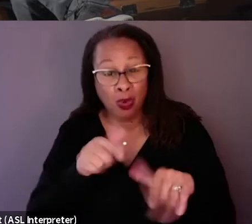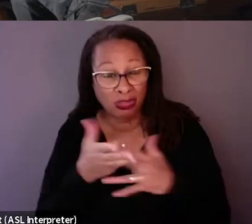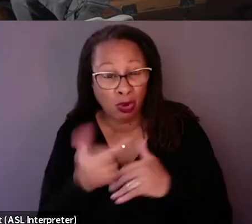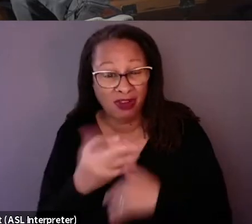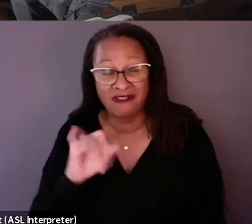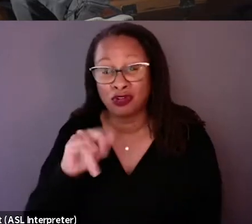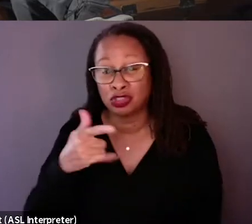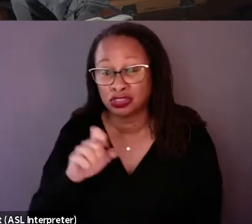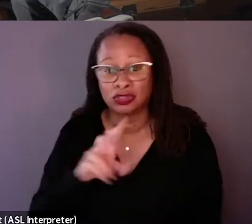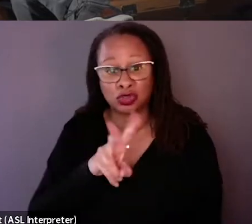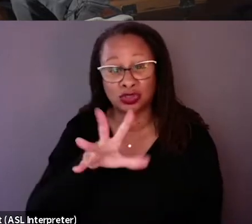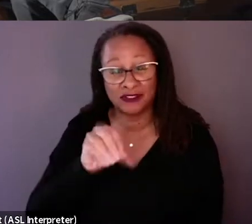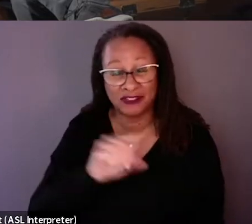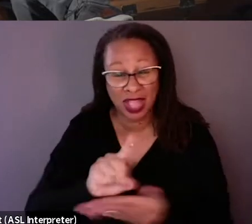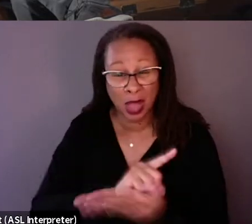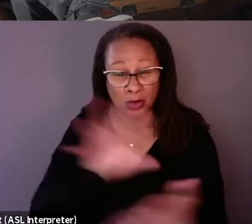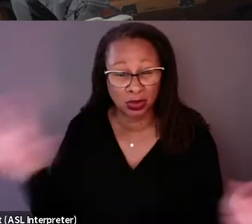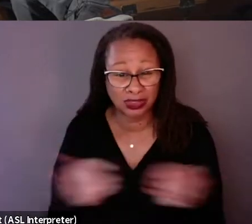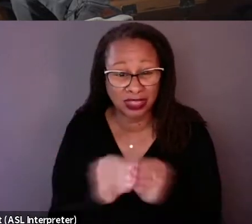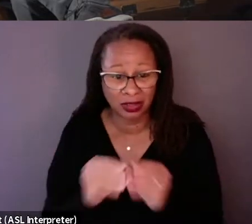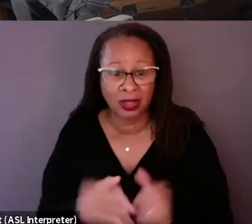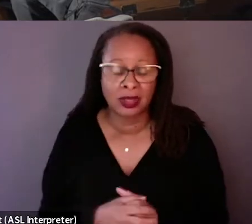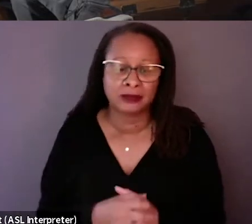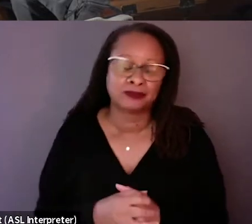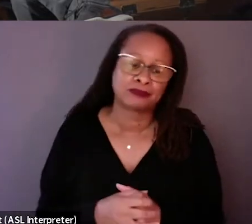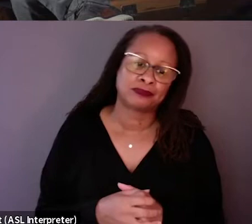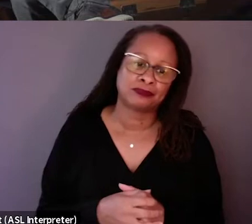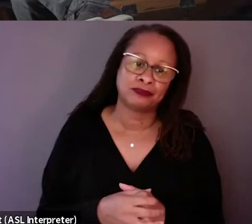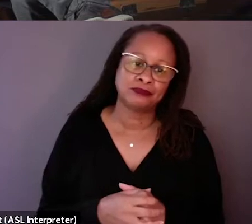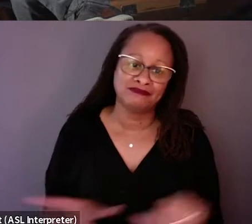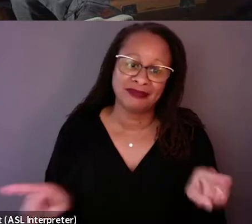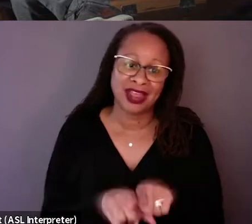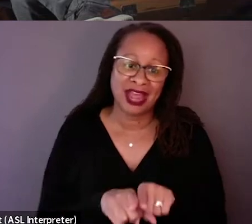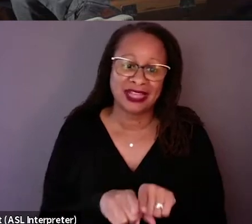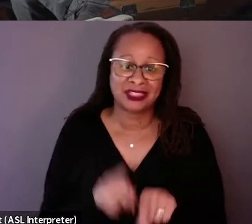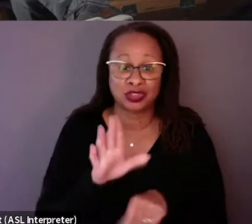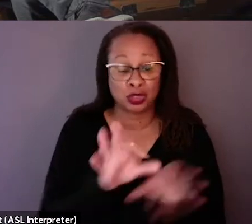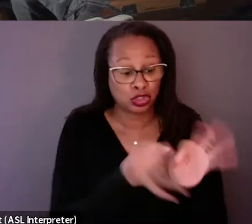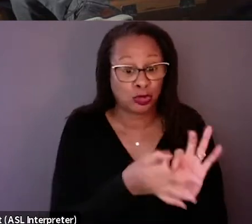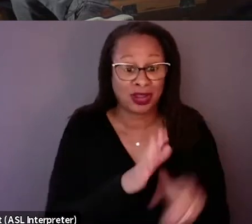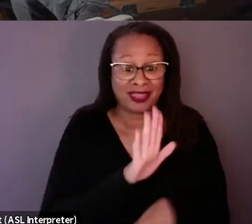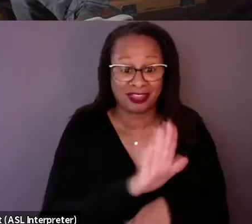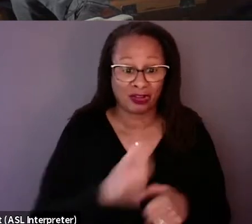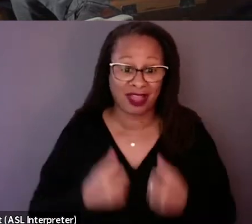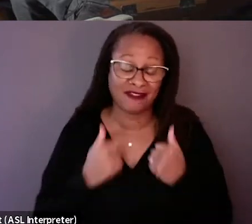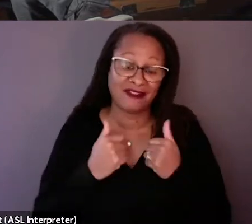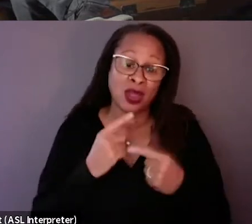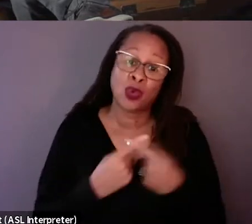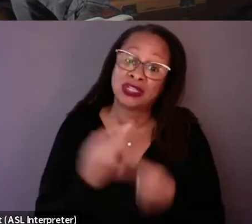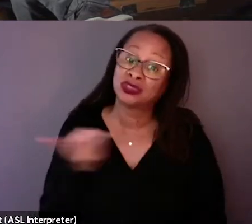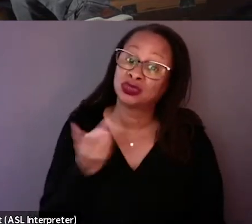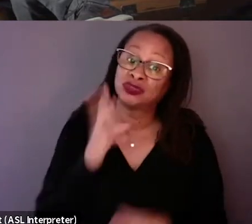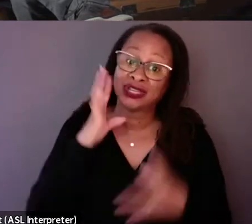250 hours, I think, altogether. When did, as your interpreters of Katia and Maurice, when did the two of you decide